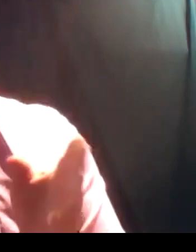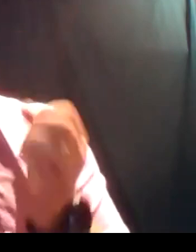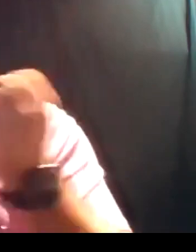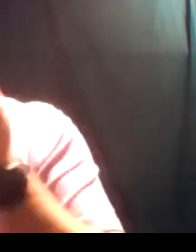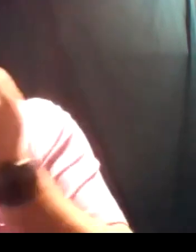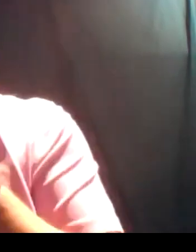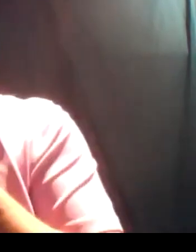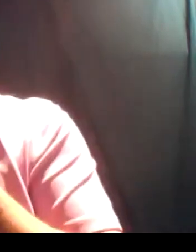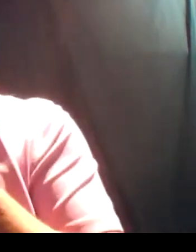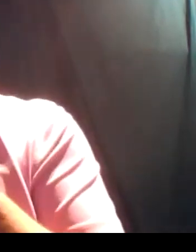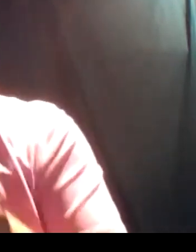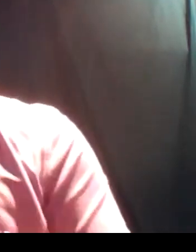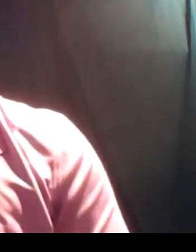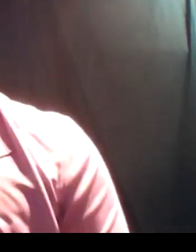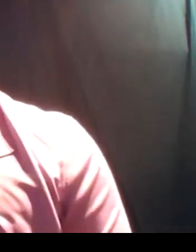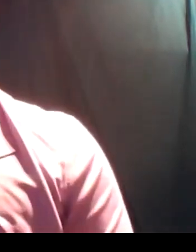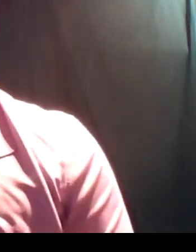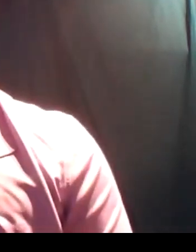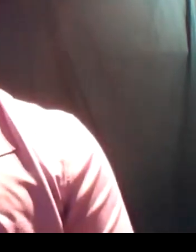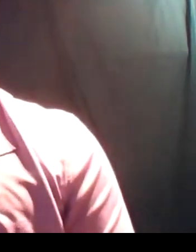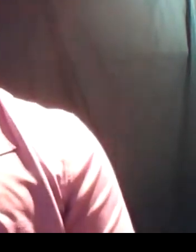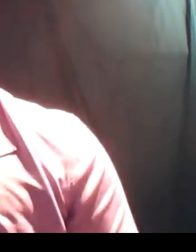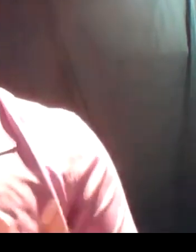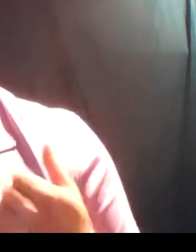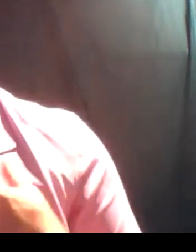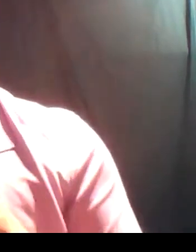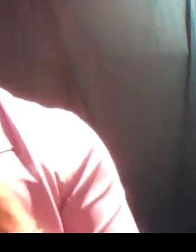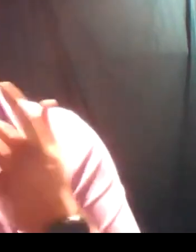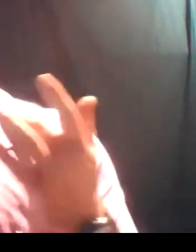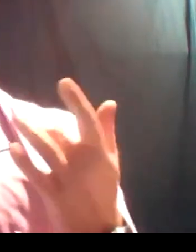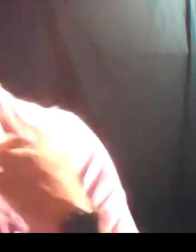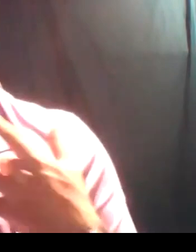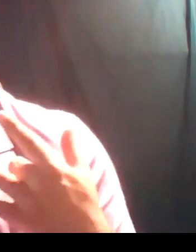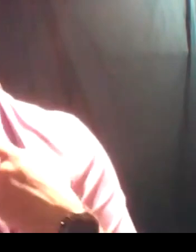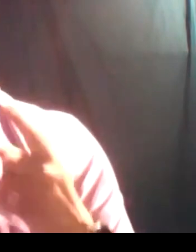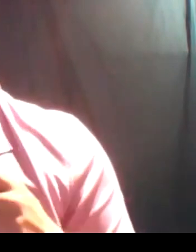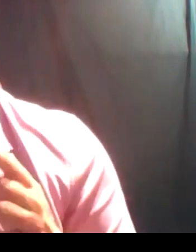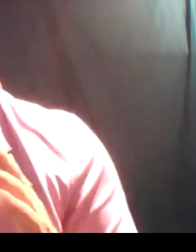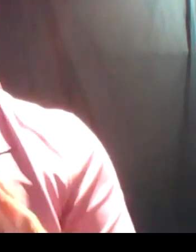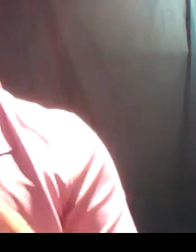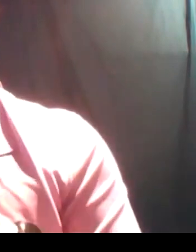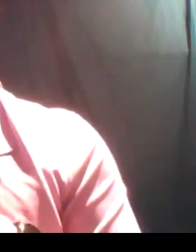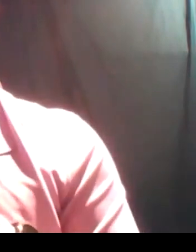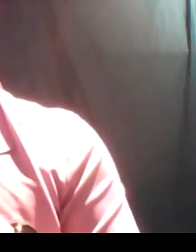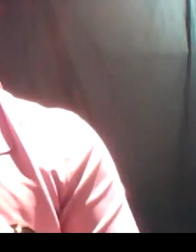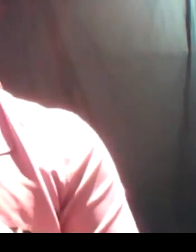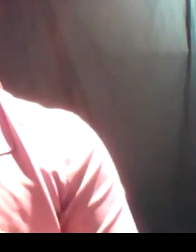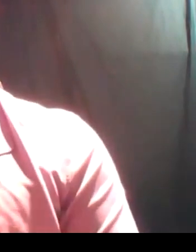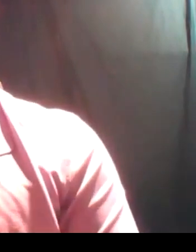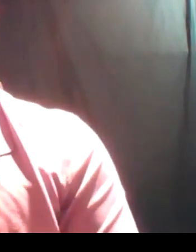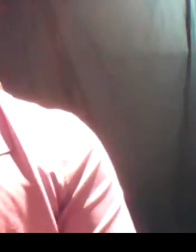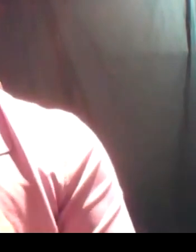advocate. And I have had concerns about my daughter and her